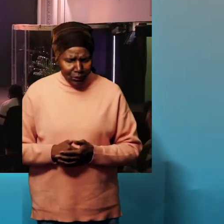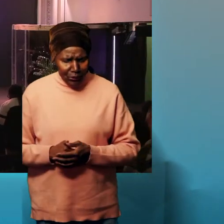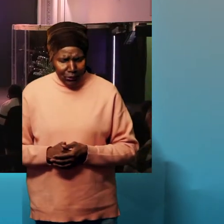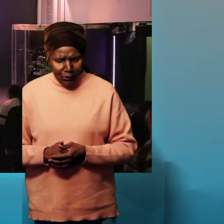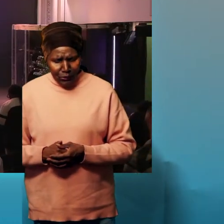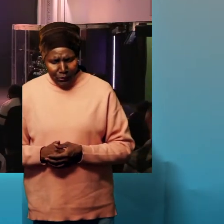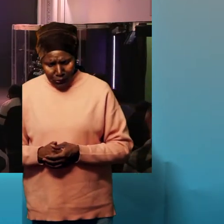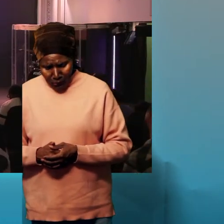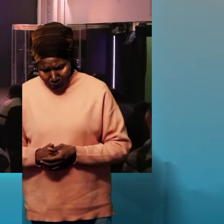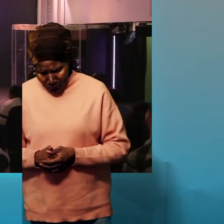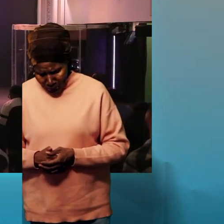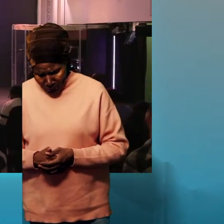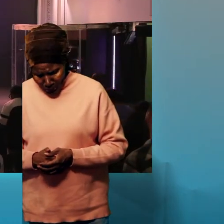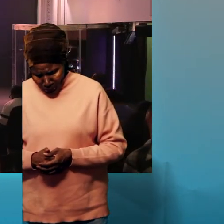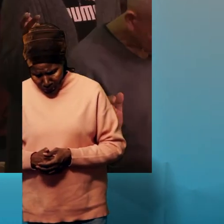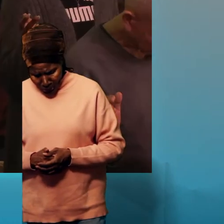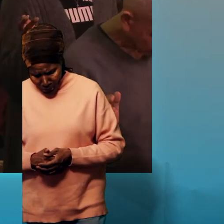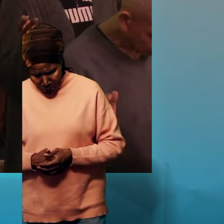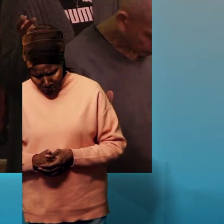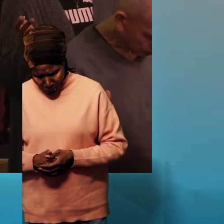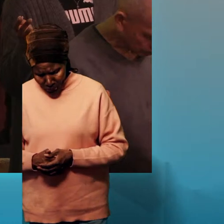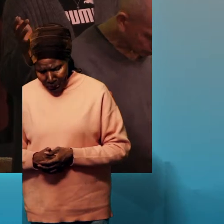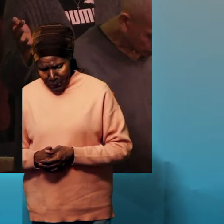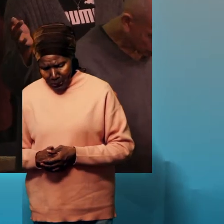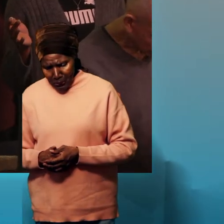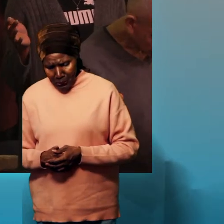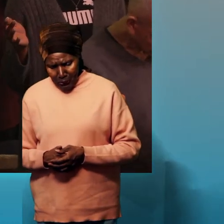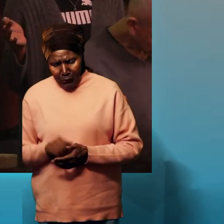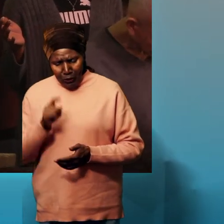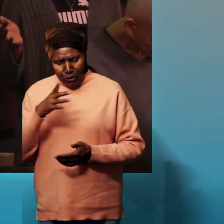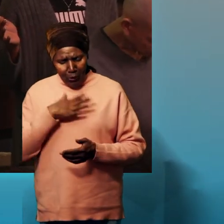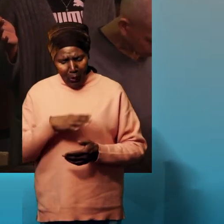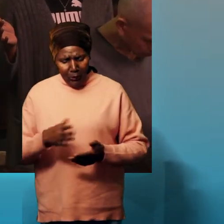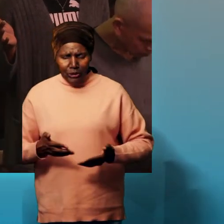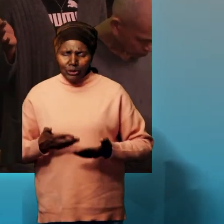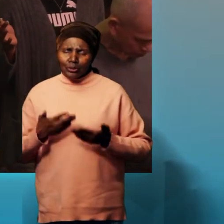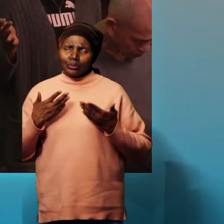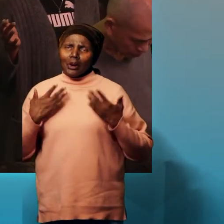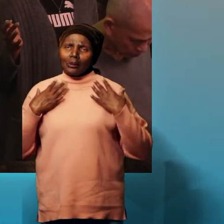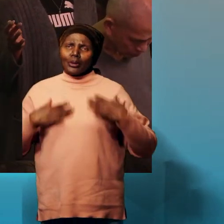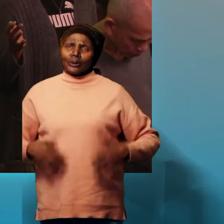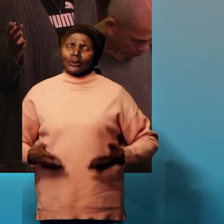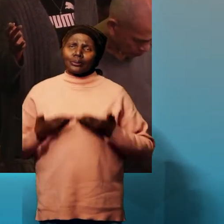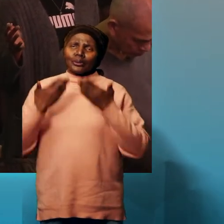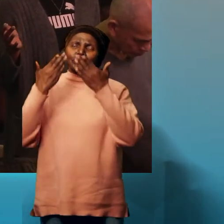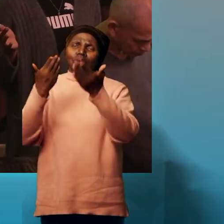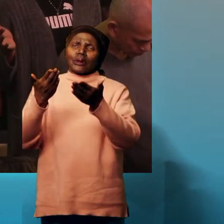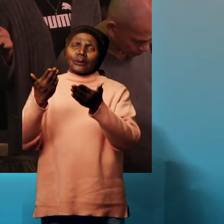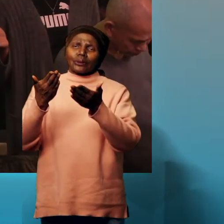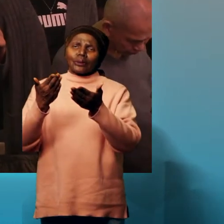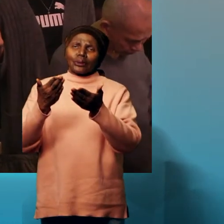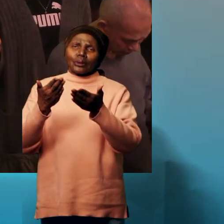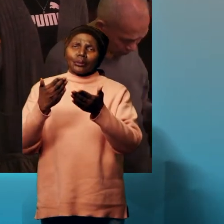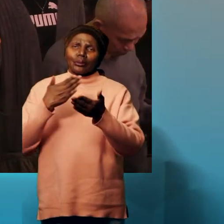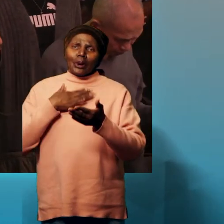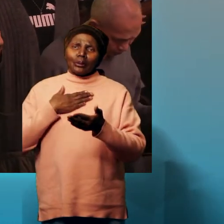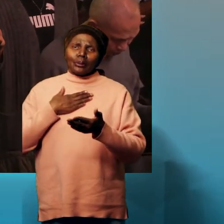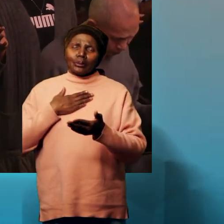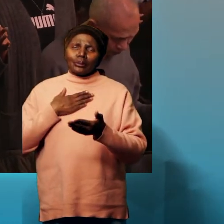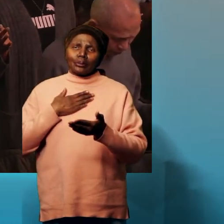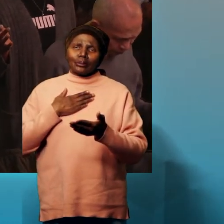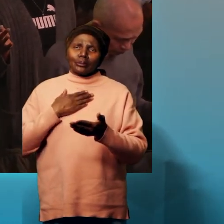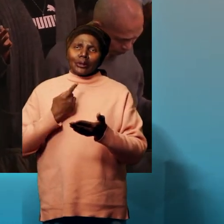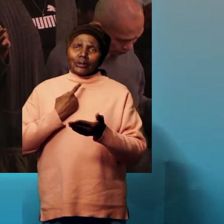to present my body as a living temple, holy and acceptable before you, Lord, would I accept that